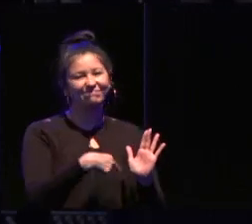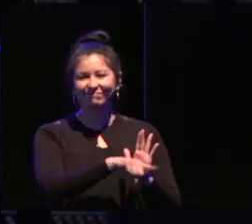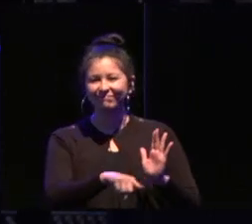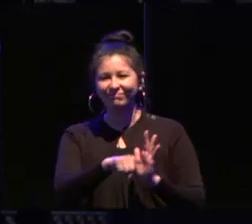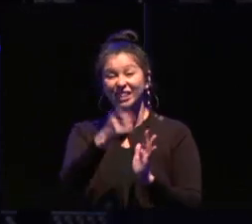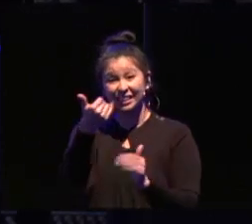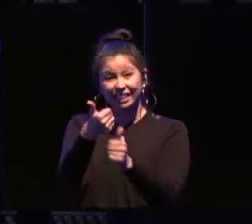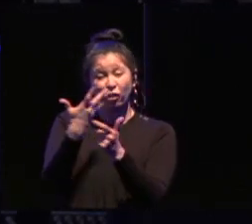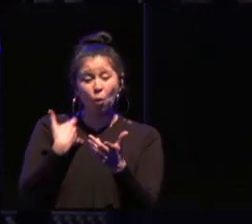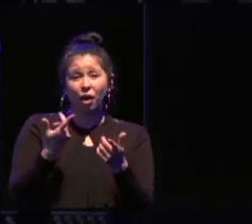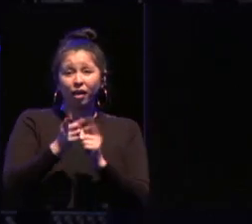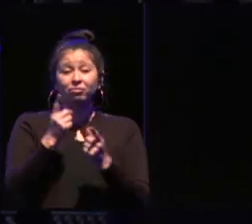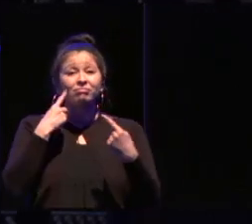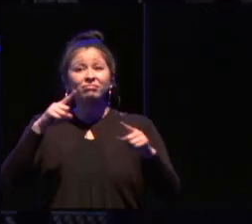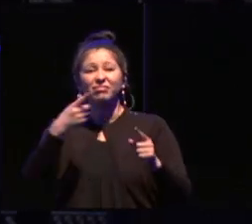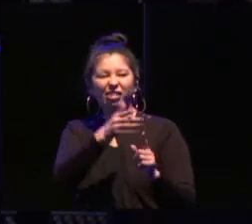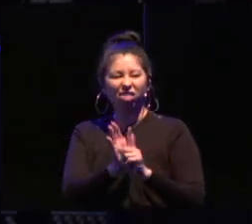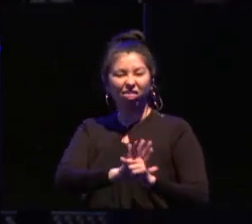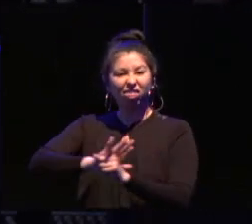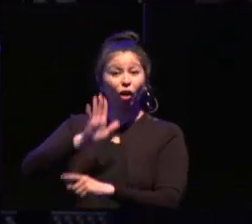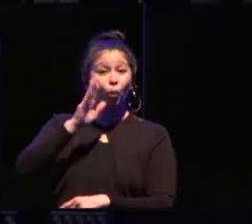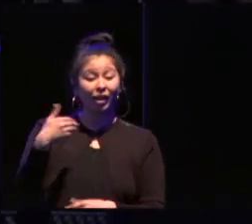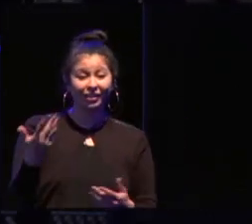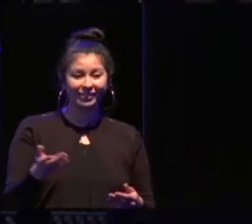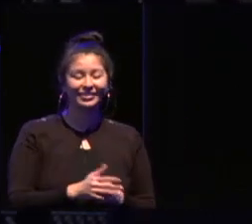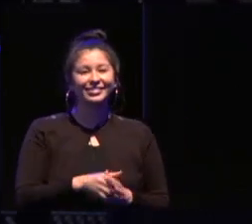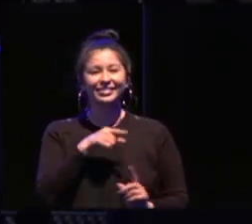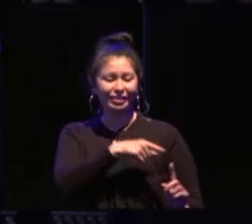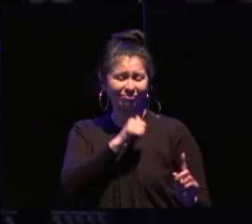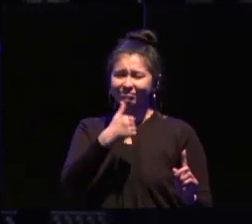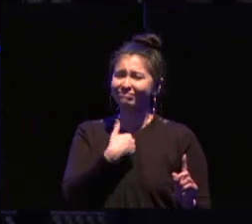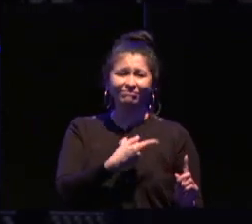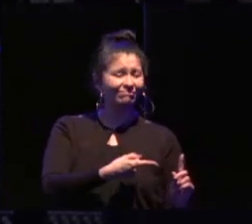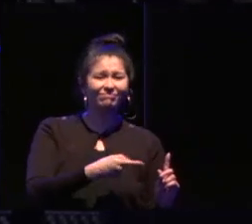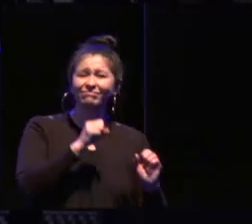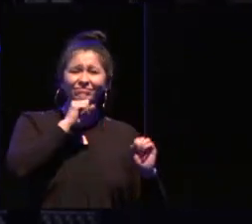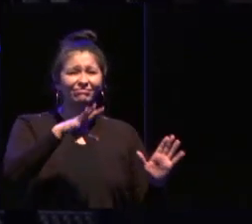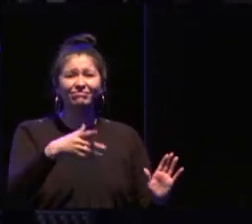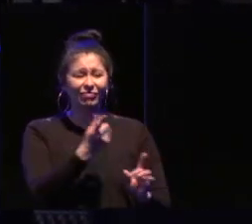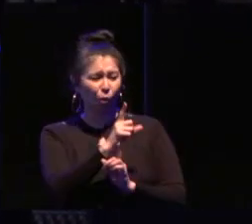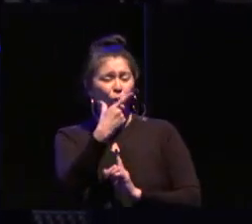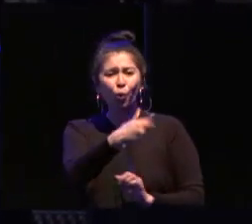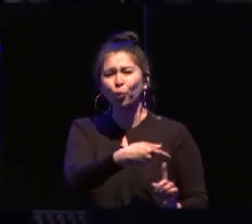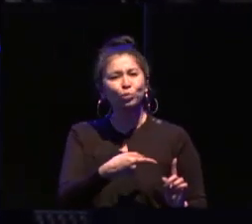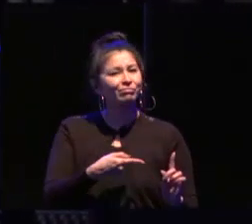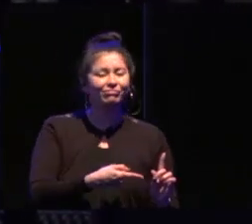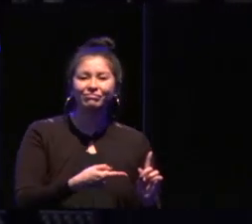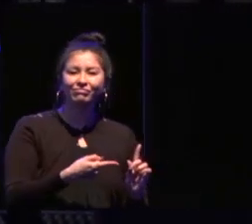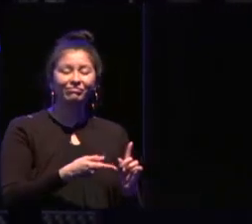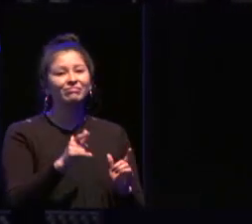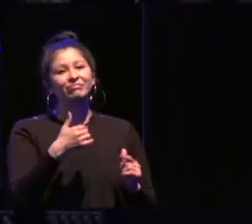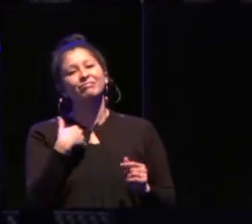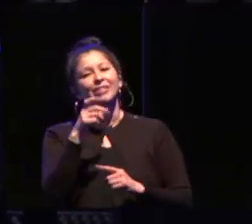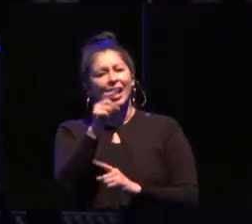you're trying to make it, they only push you aside. They really ain't got nowhere to go. Ask them